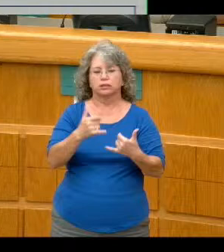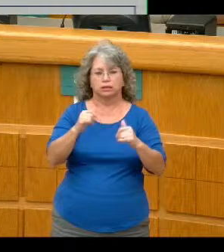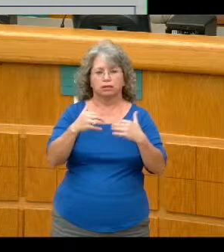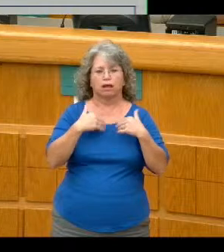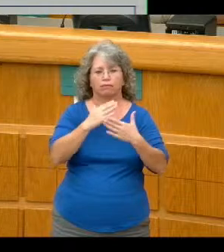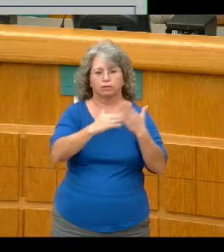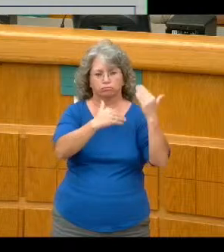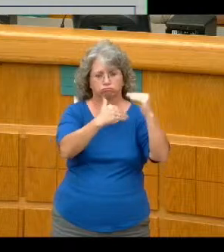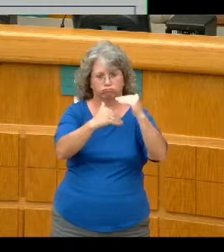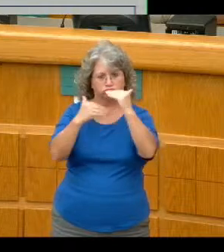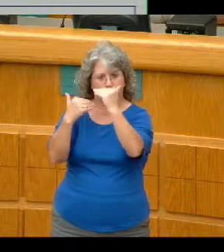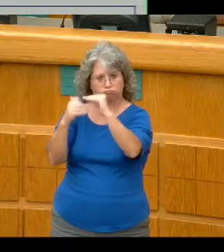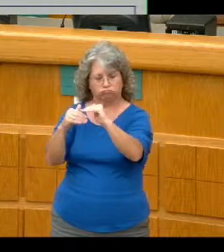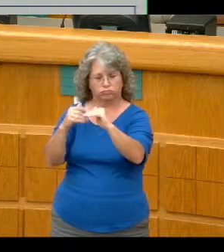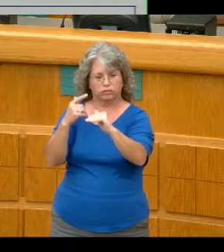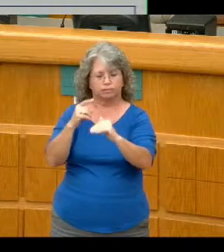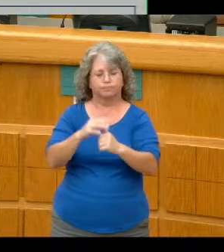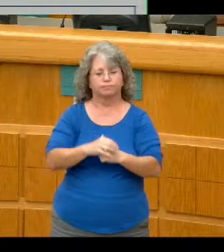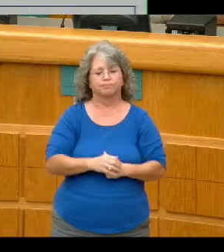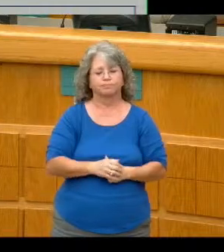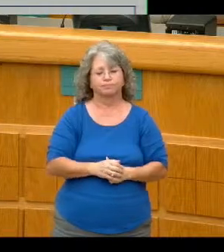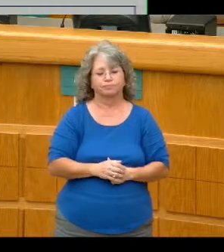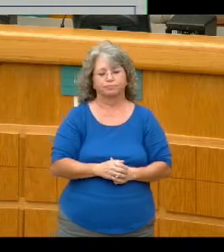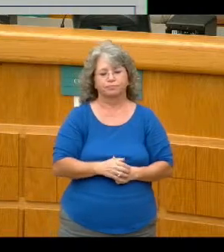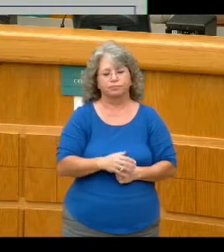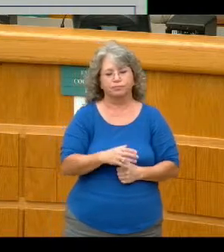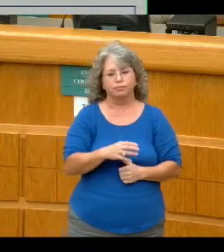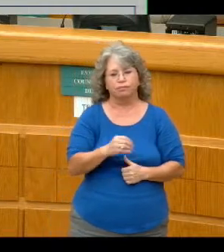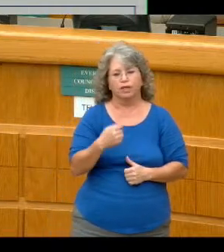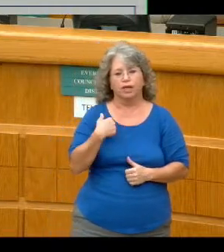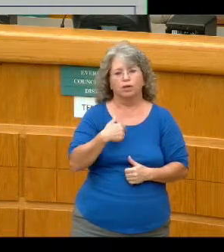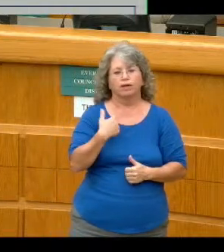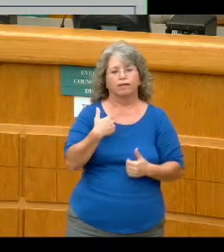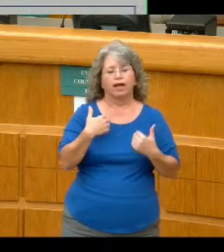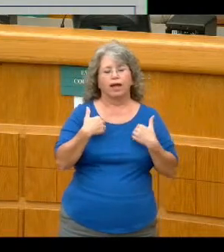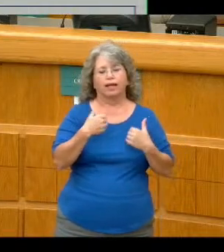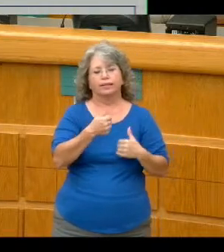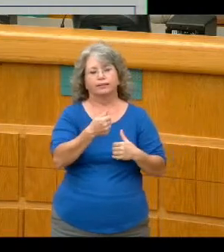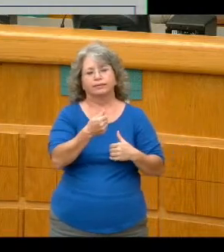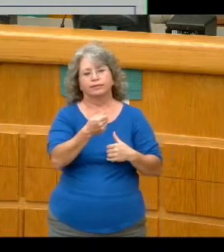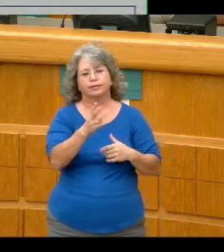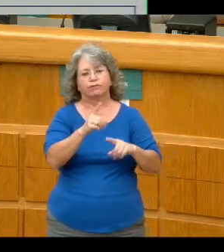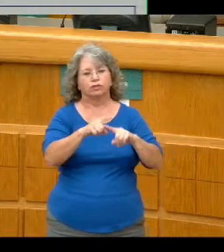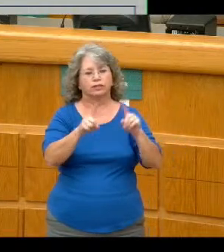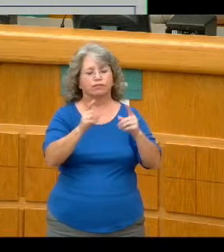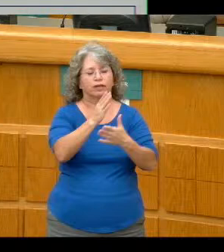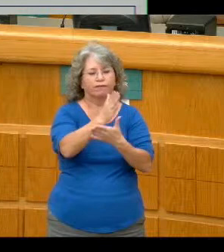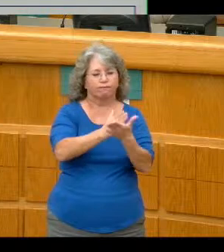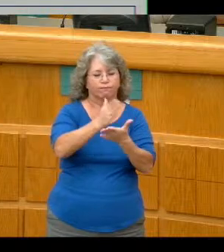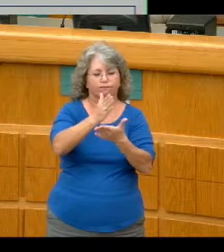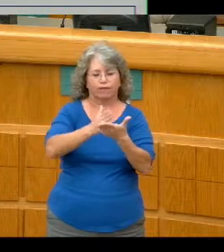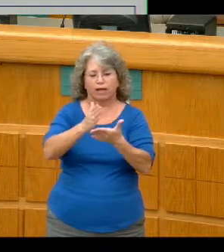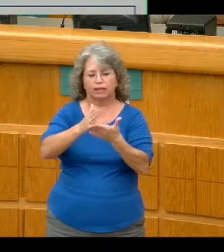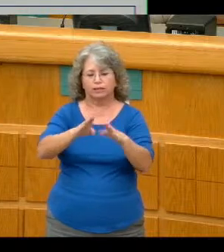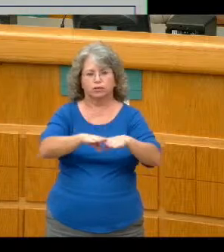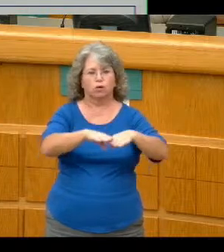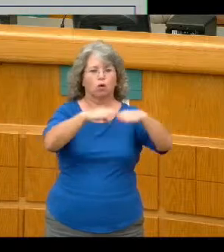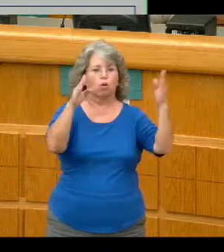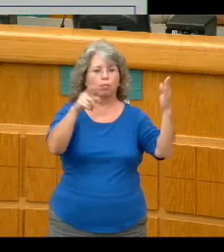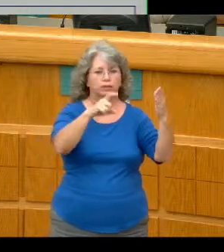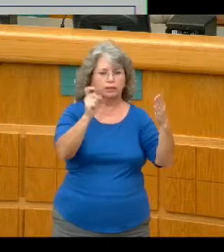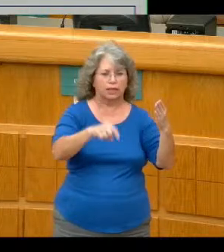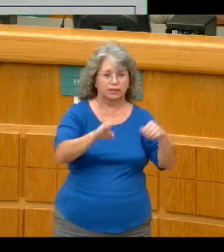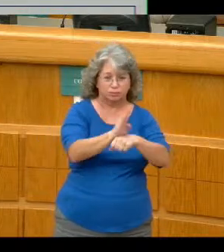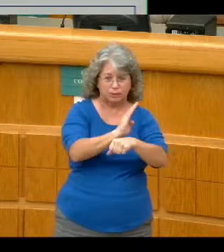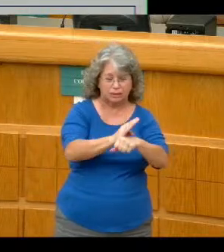these restrictions continue to be in place. And we've gone through a series of opening Texas after a really strong